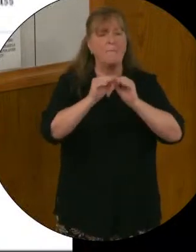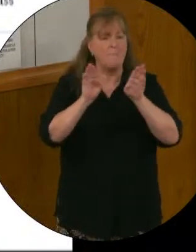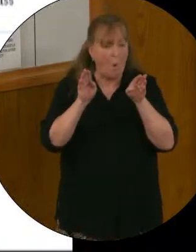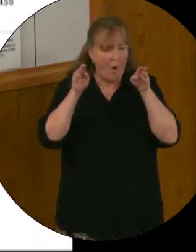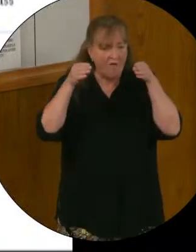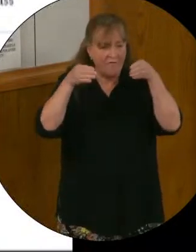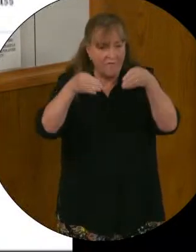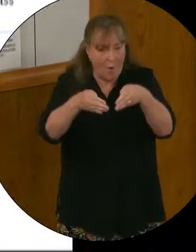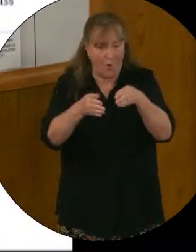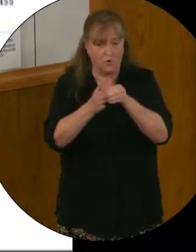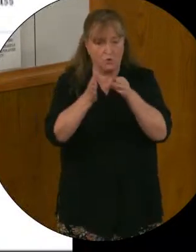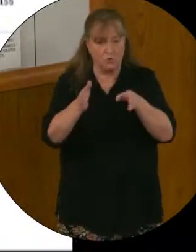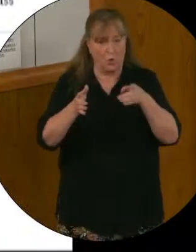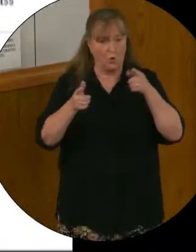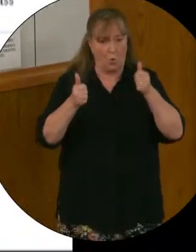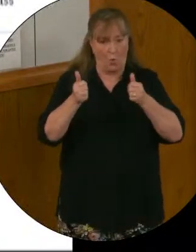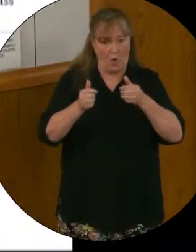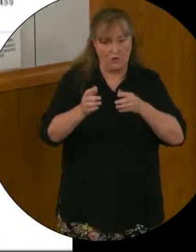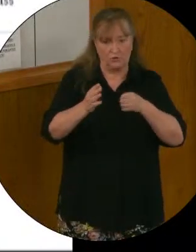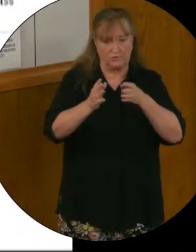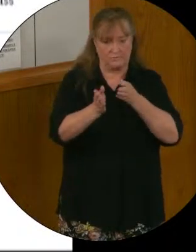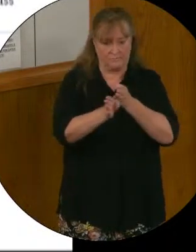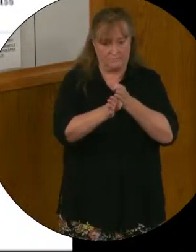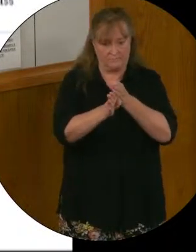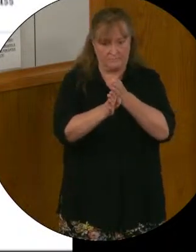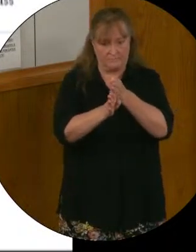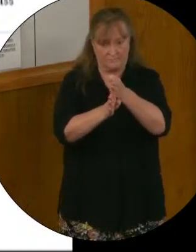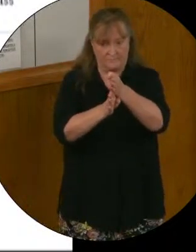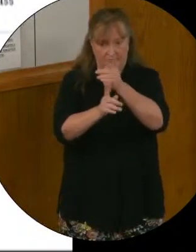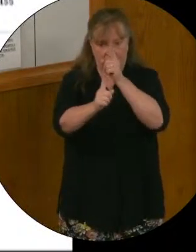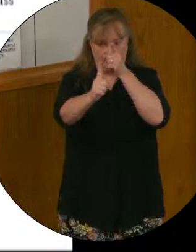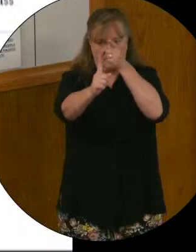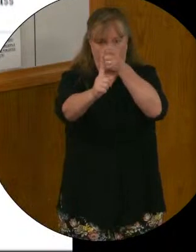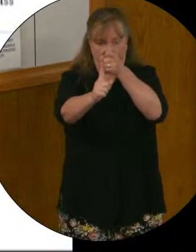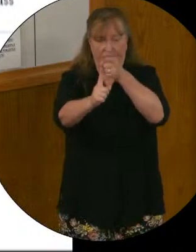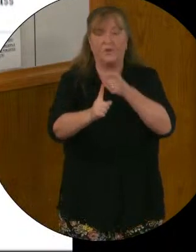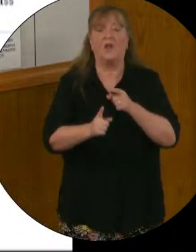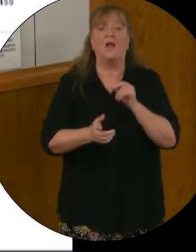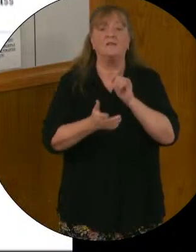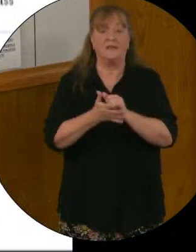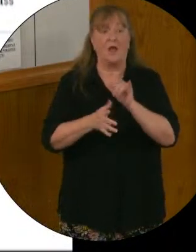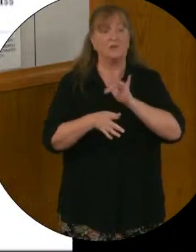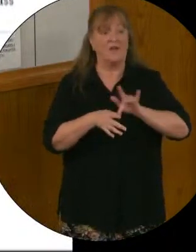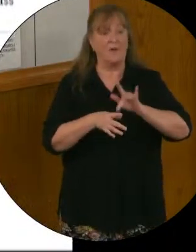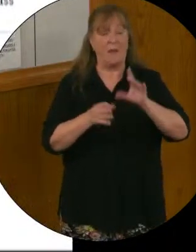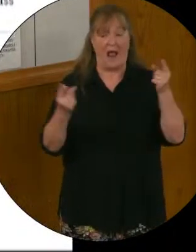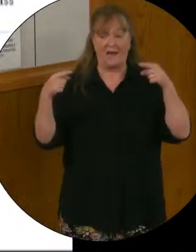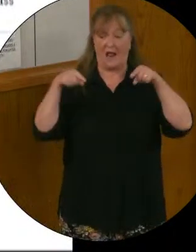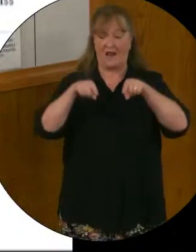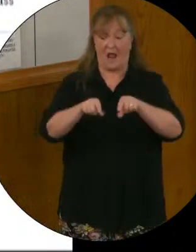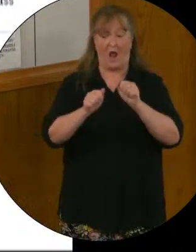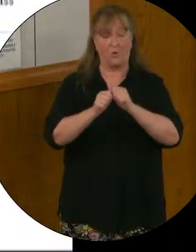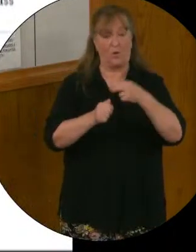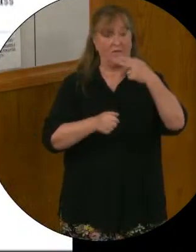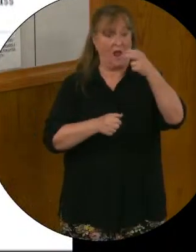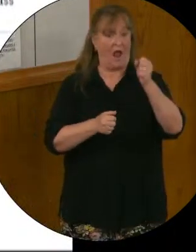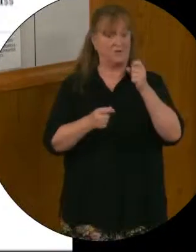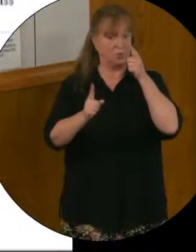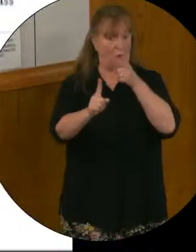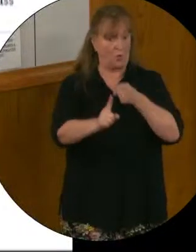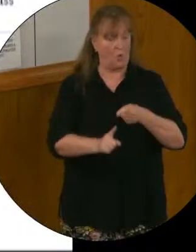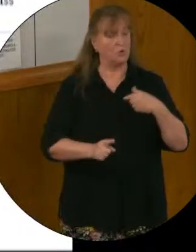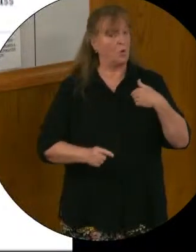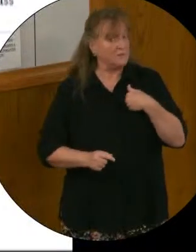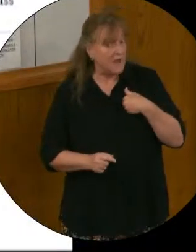students' pathways to access the necessary coursework that was available and aligned with post-secondary goals. So it is